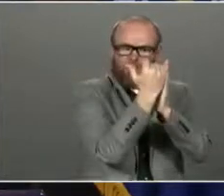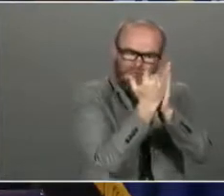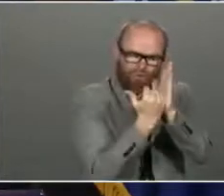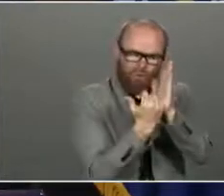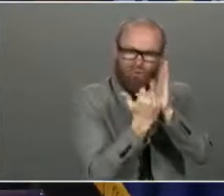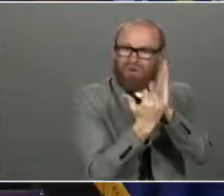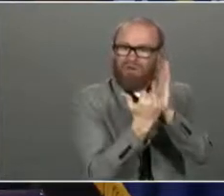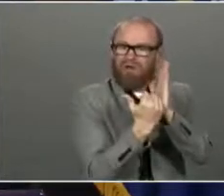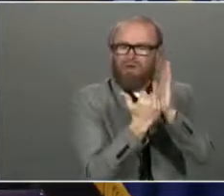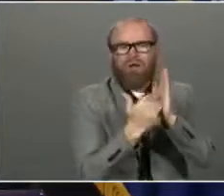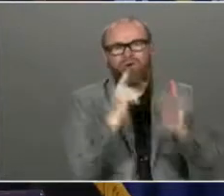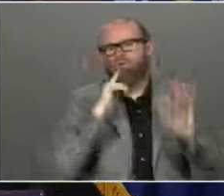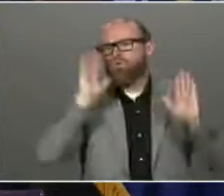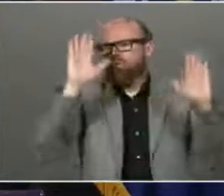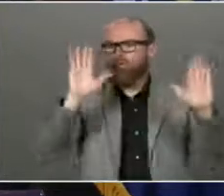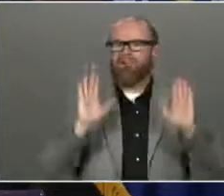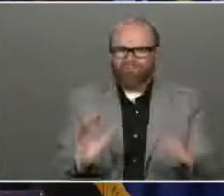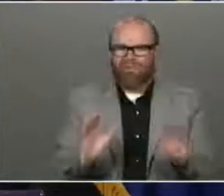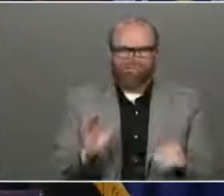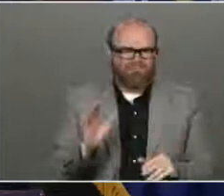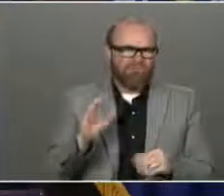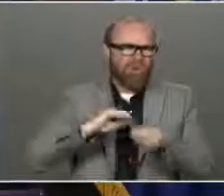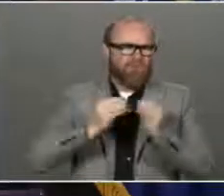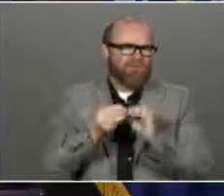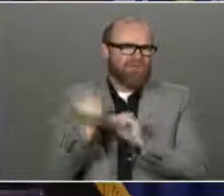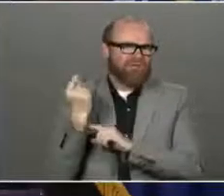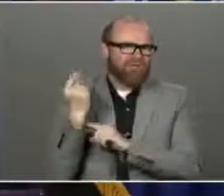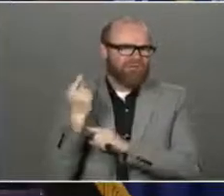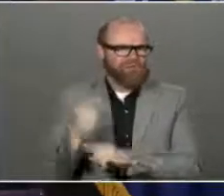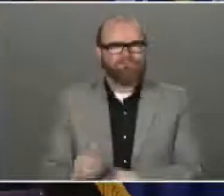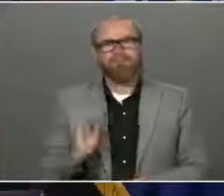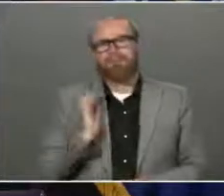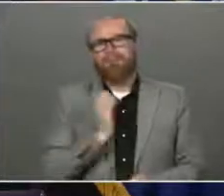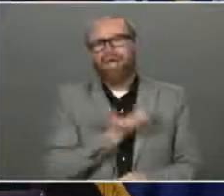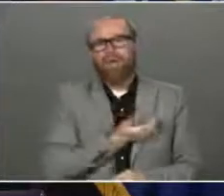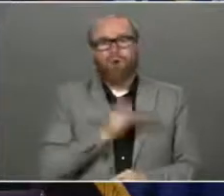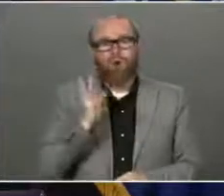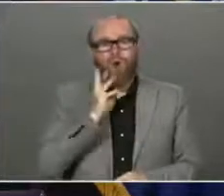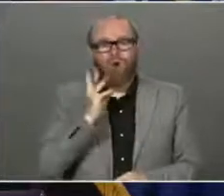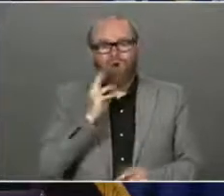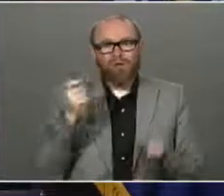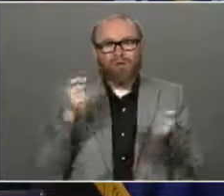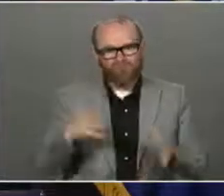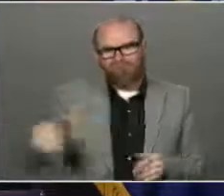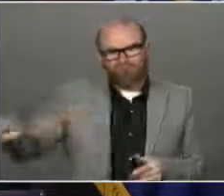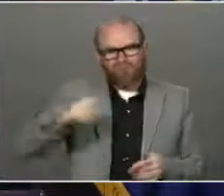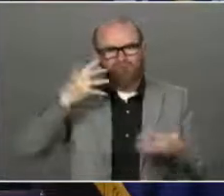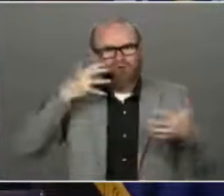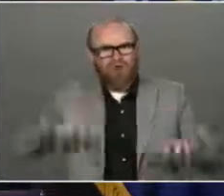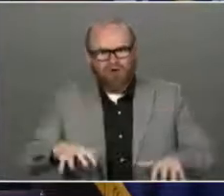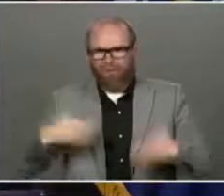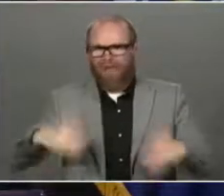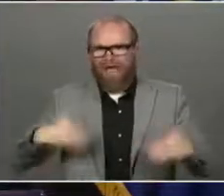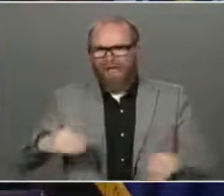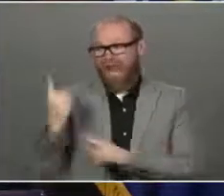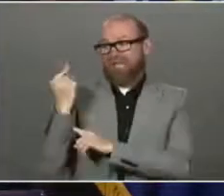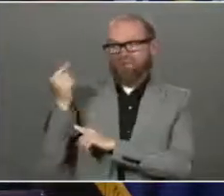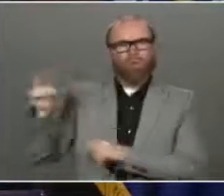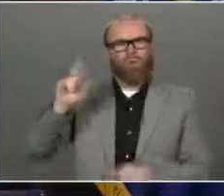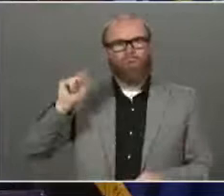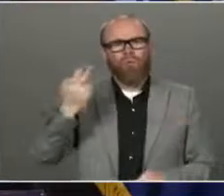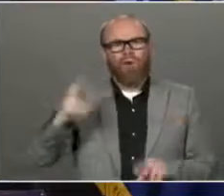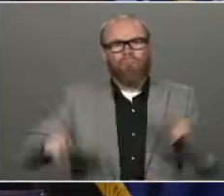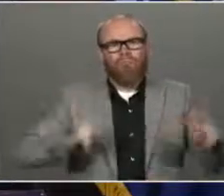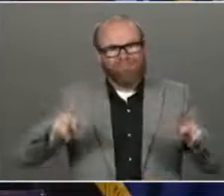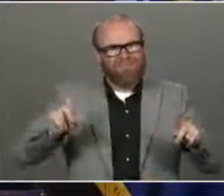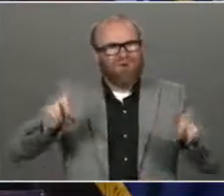There were some eye-popping conservation numbers, and our water managers were all shocked at how well Utahns did last year. So we're hoping for a